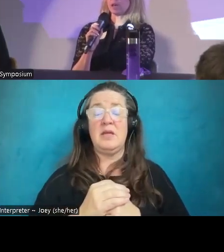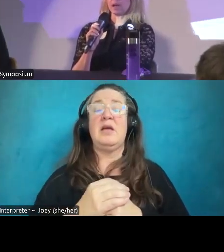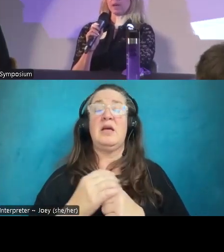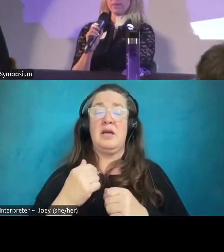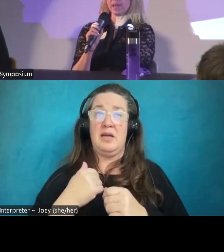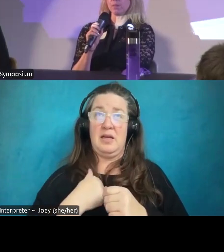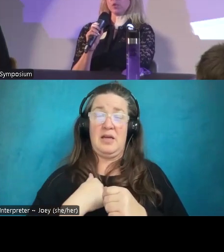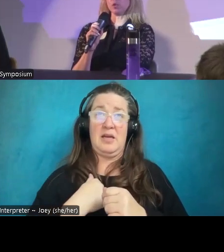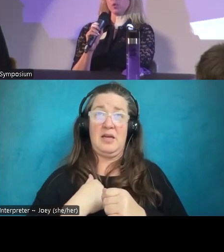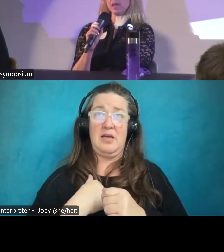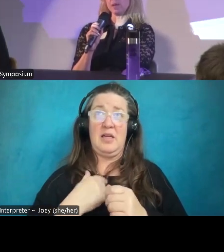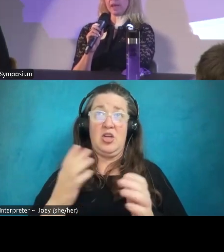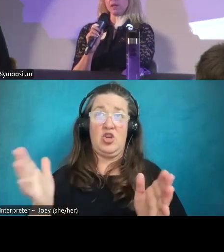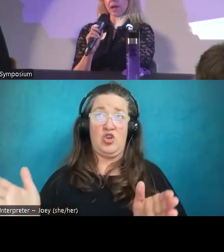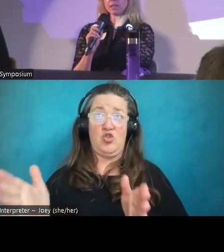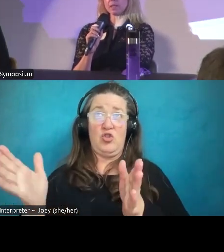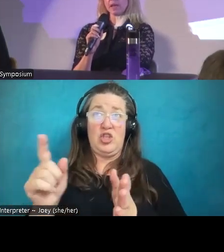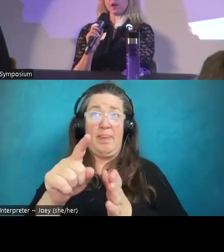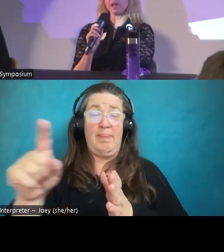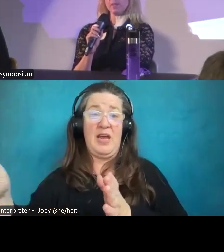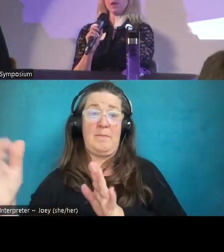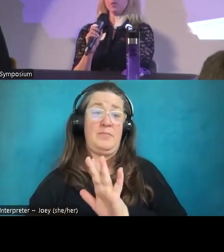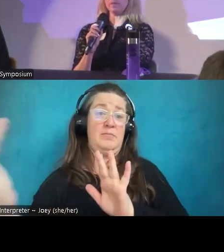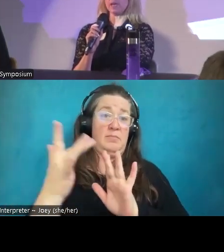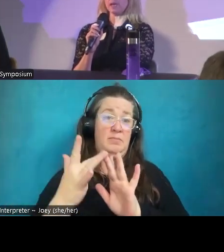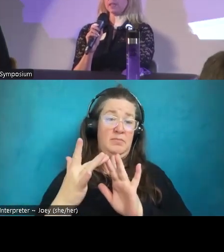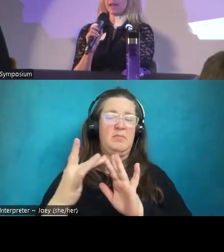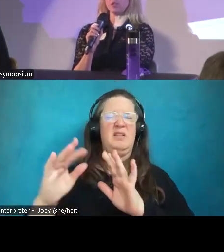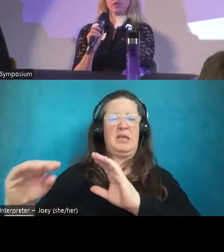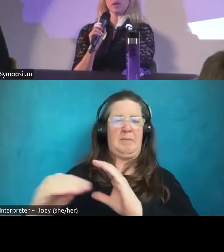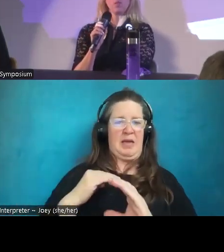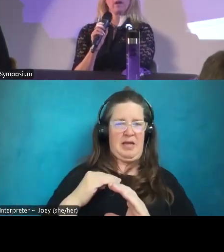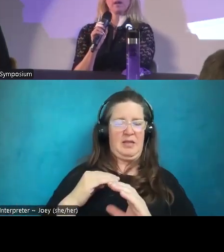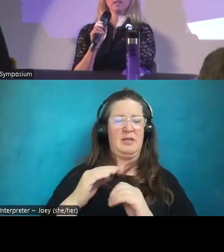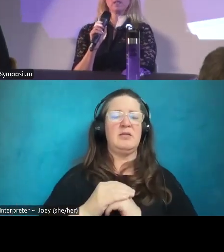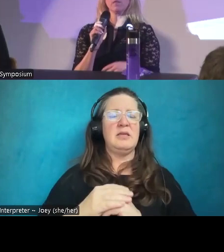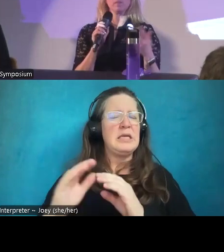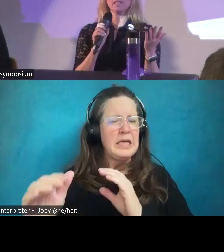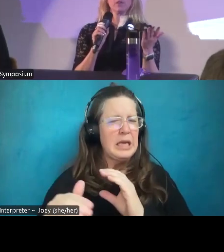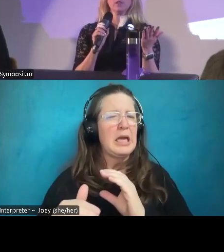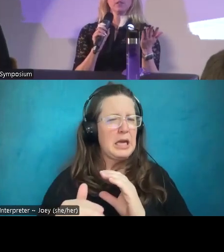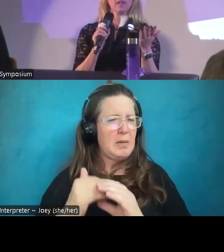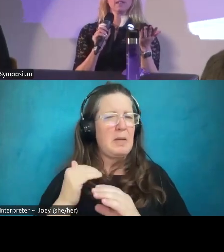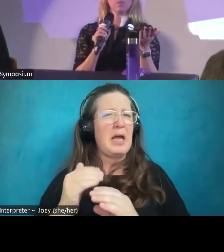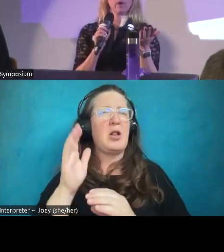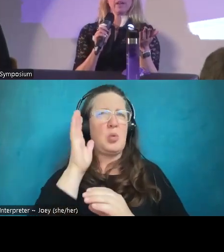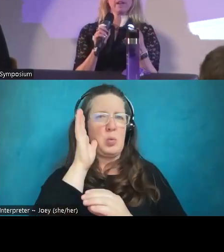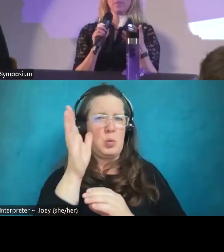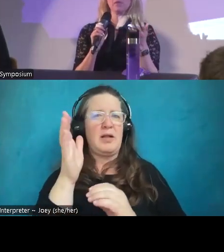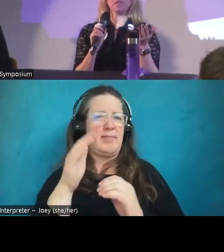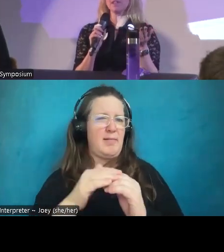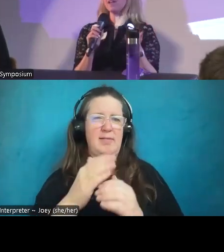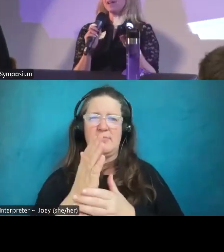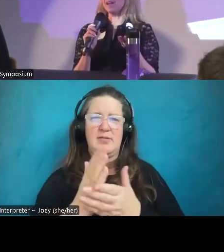encourage them to email us, and our email will be attached somewhere in some of our materials at some point,